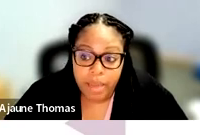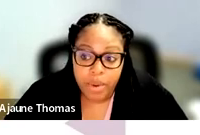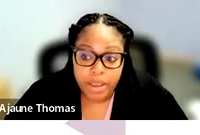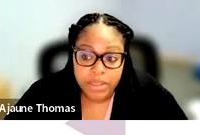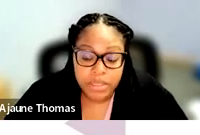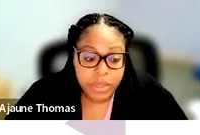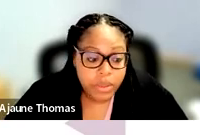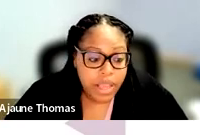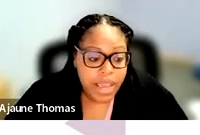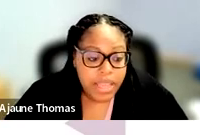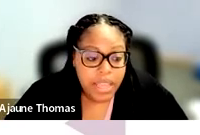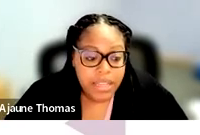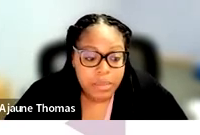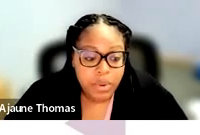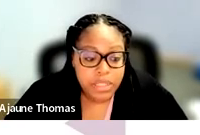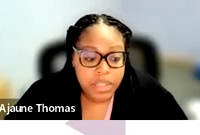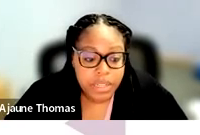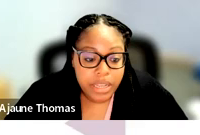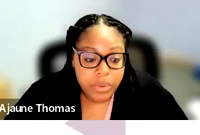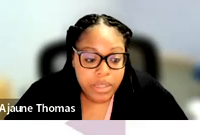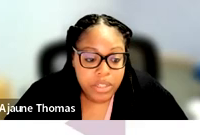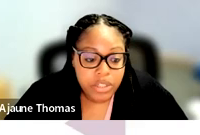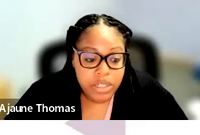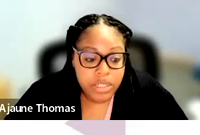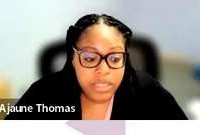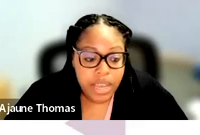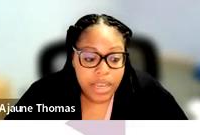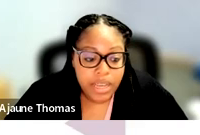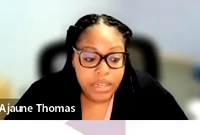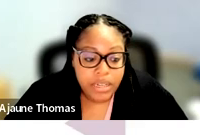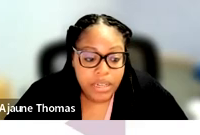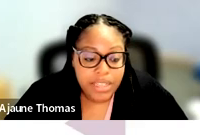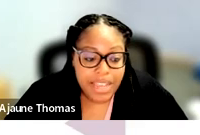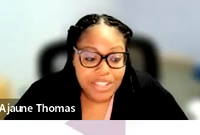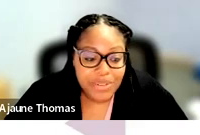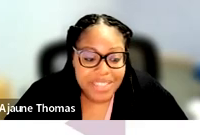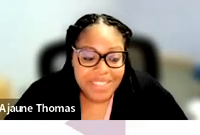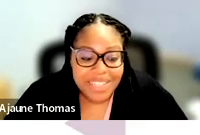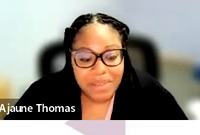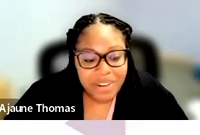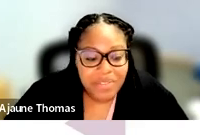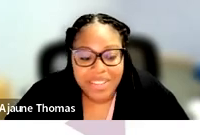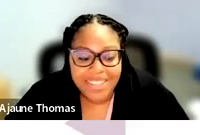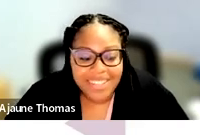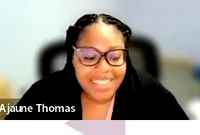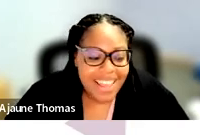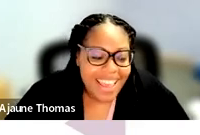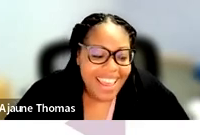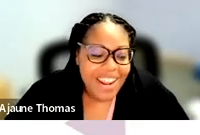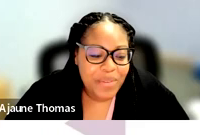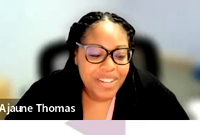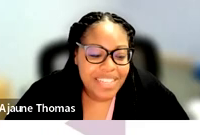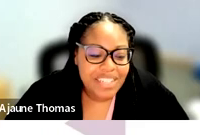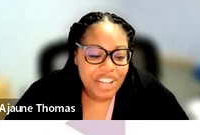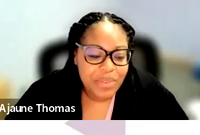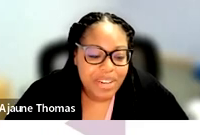on Apple iOS as well. And then it supports 30 languages and it has a choice of celebrity voices